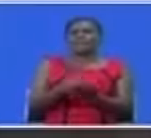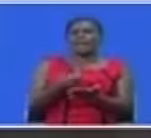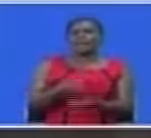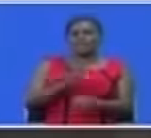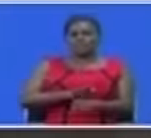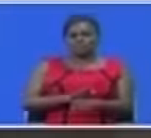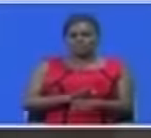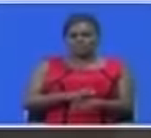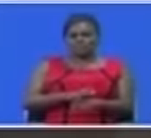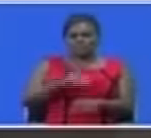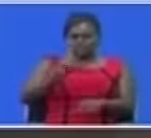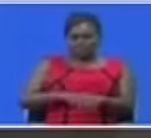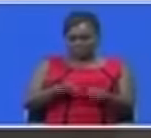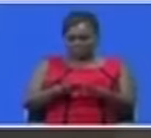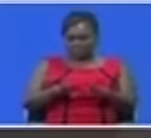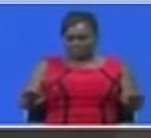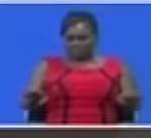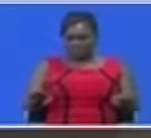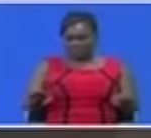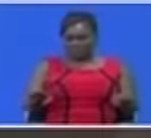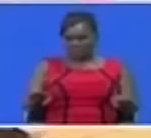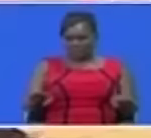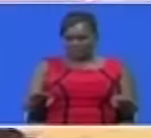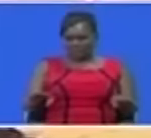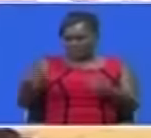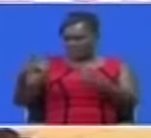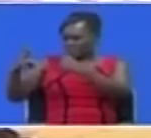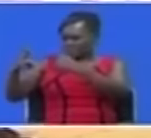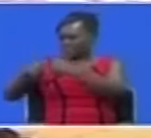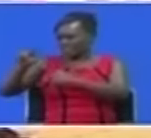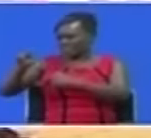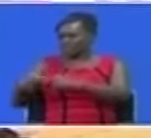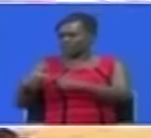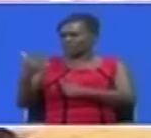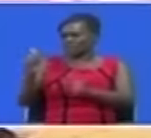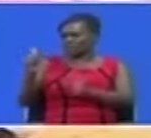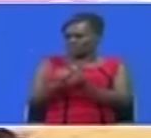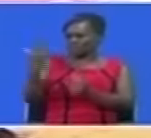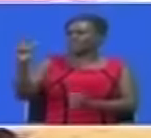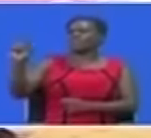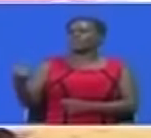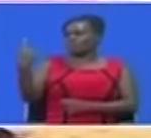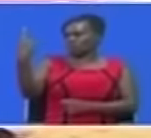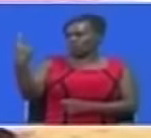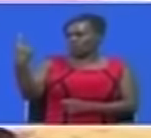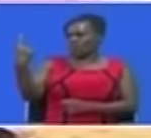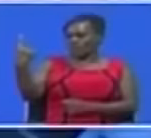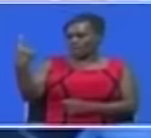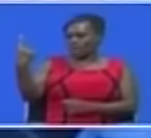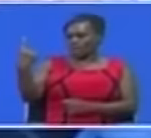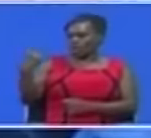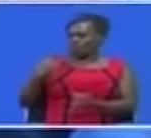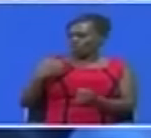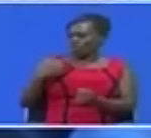money. One shaggy carpet can retail between 7,000 shillings to 15,000 shillings. This